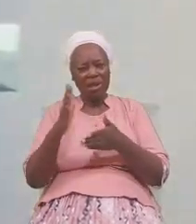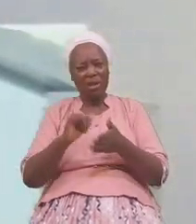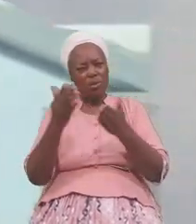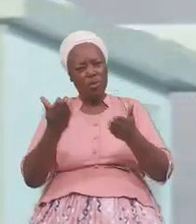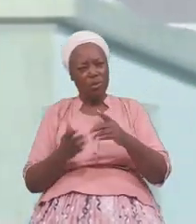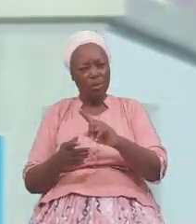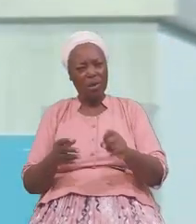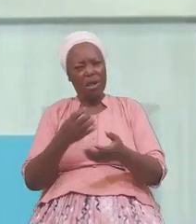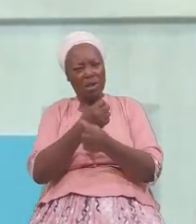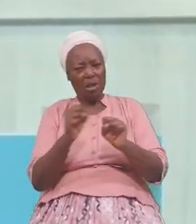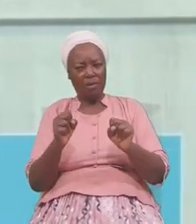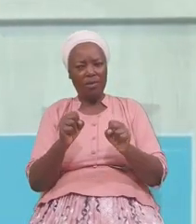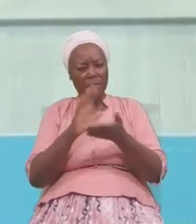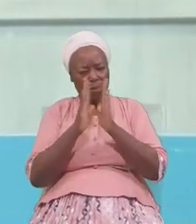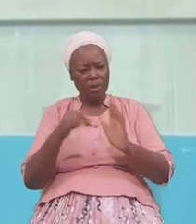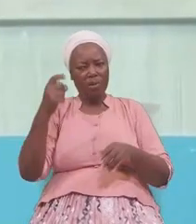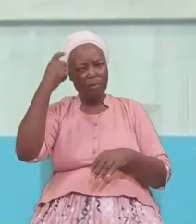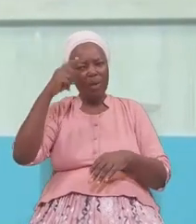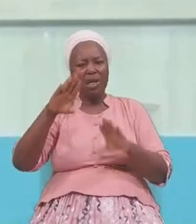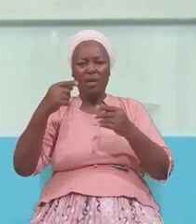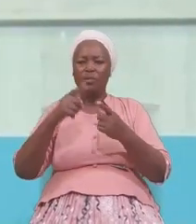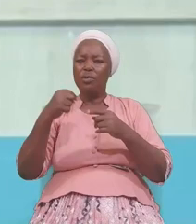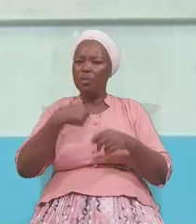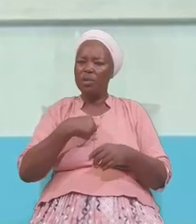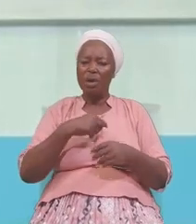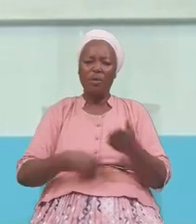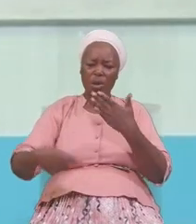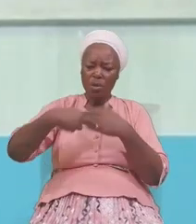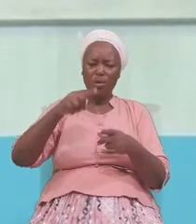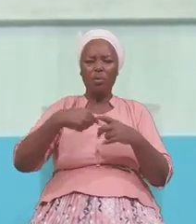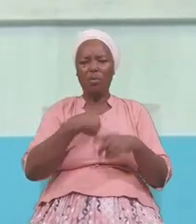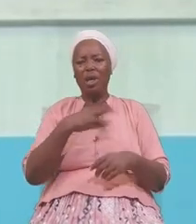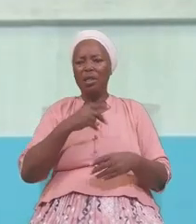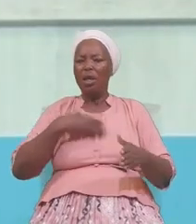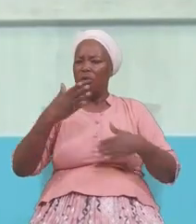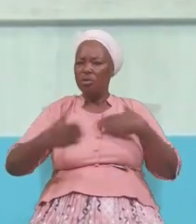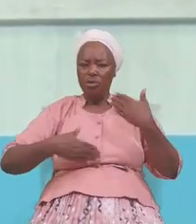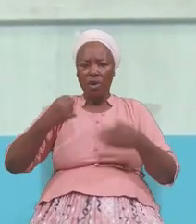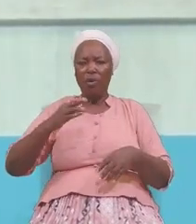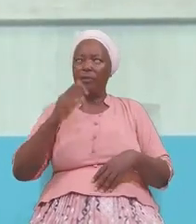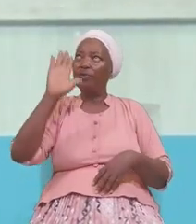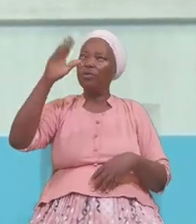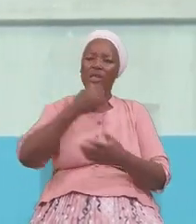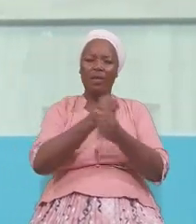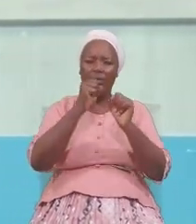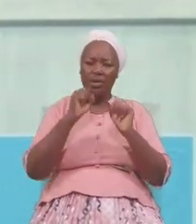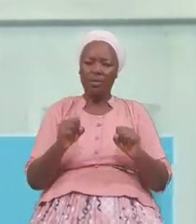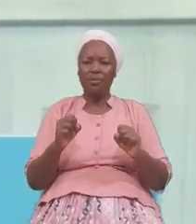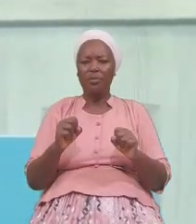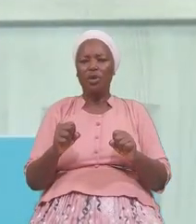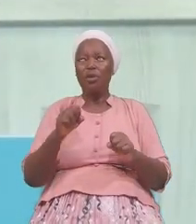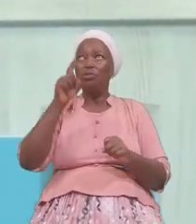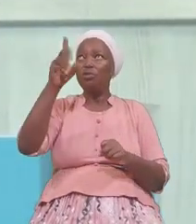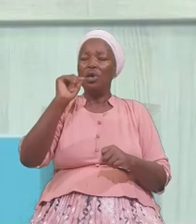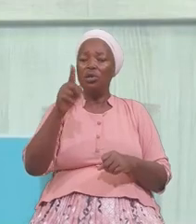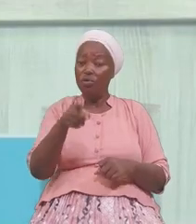Salvation. Peace of mind. Give unto me. Restore unto me the joy of thy salvation. You are